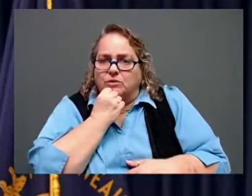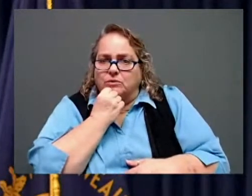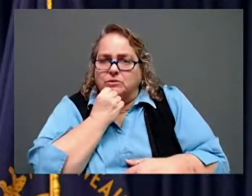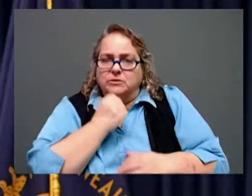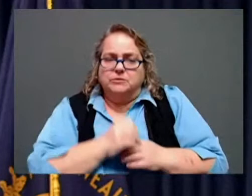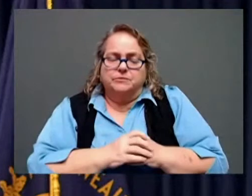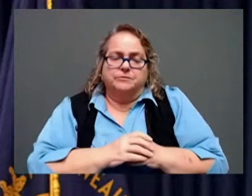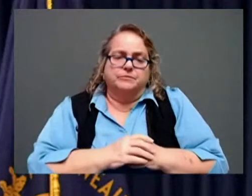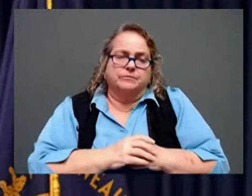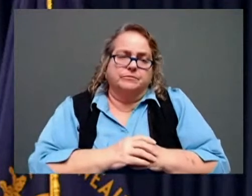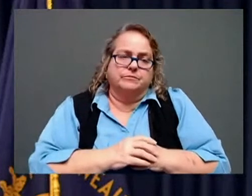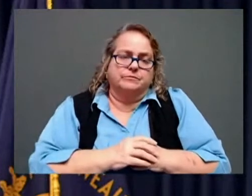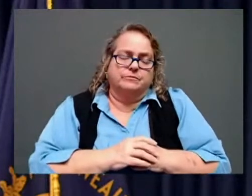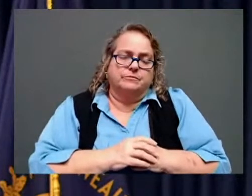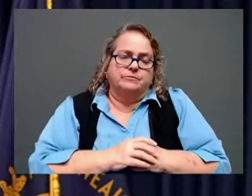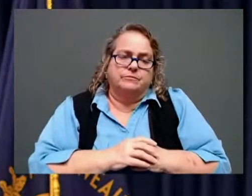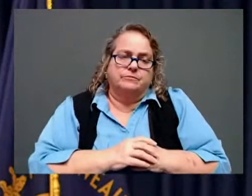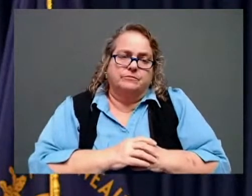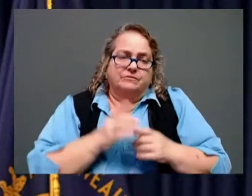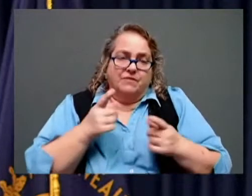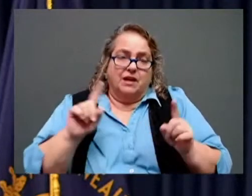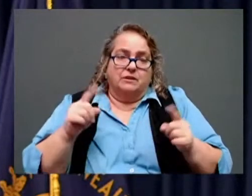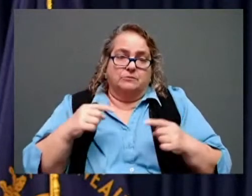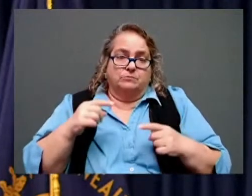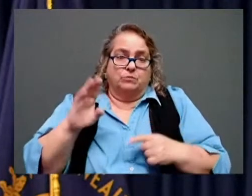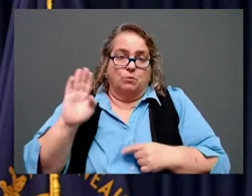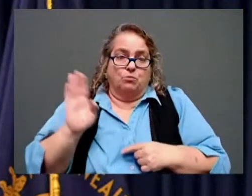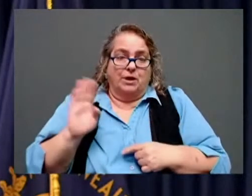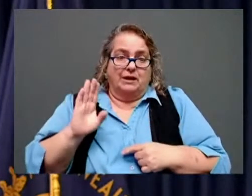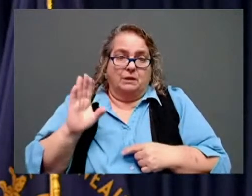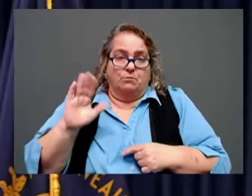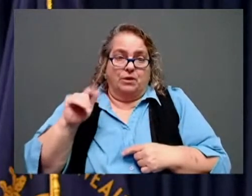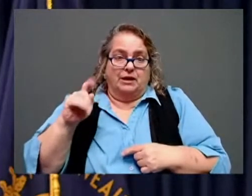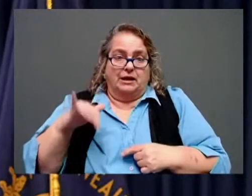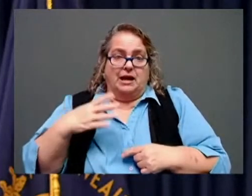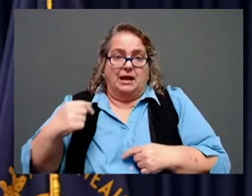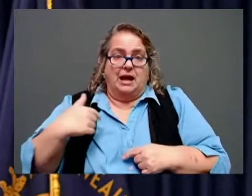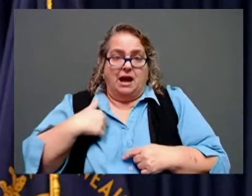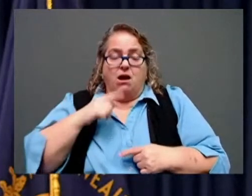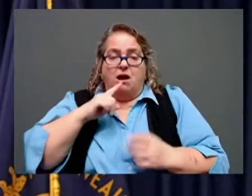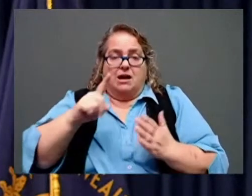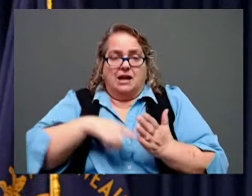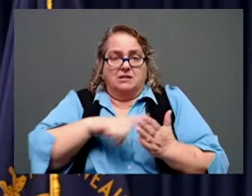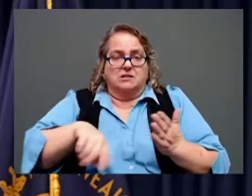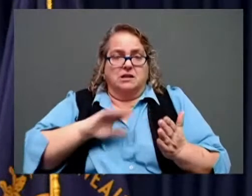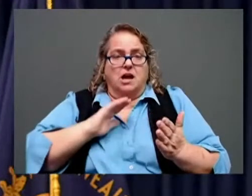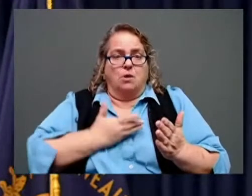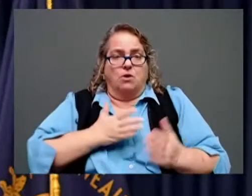Finally, Brittany and I are canceling our official trip to Israel.